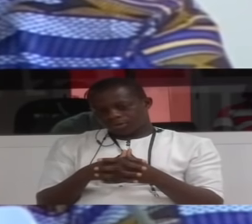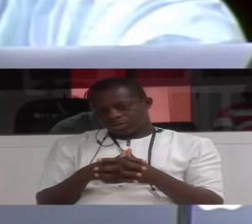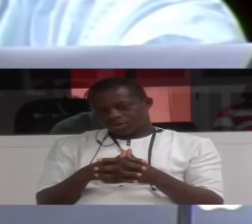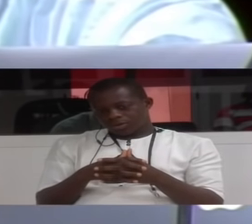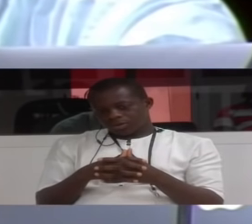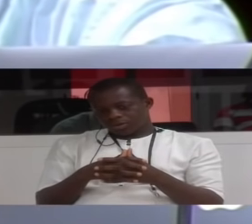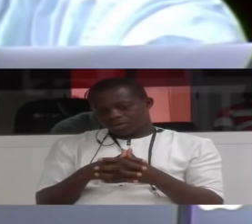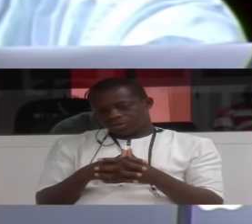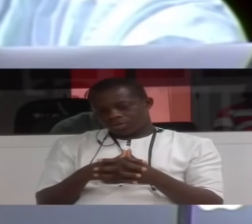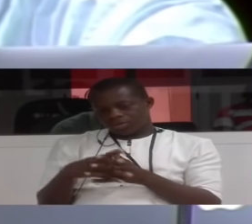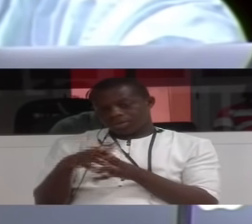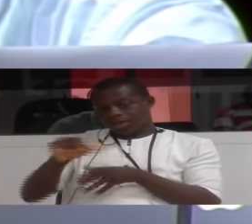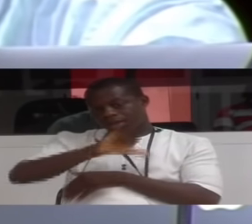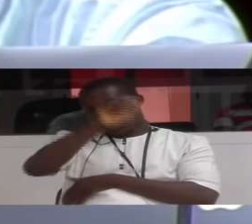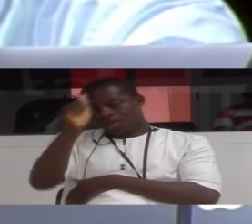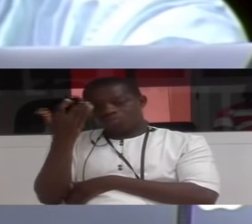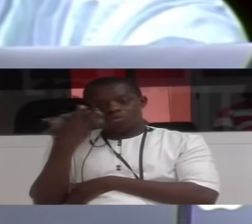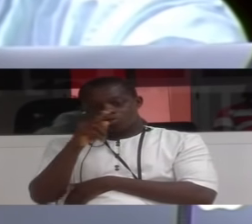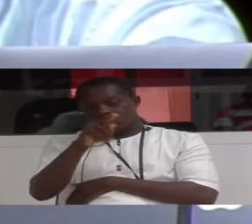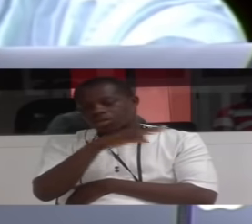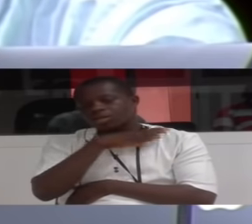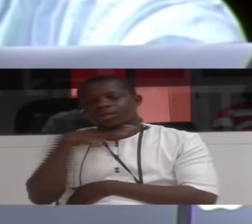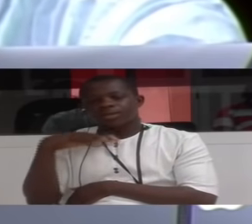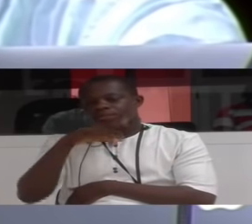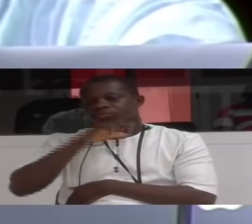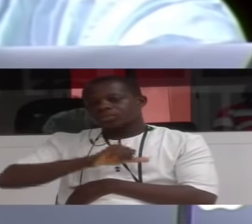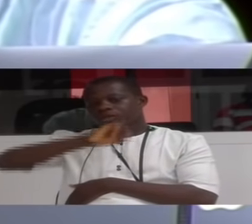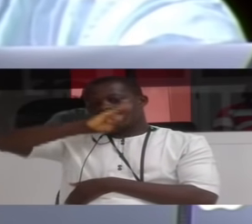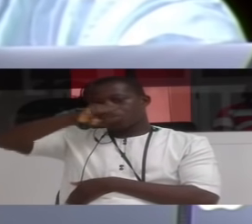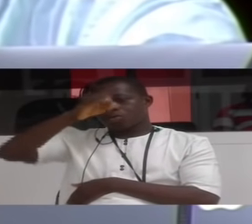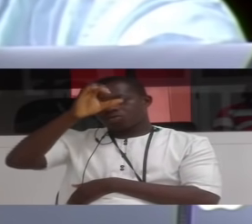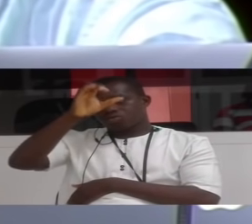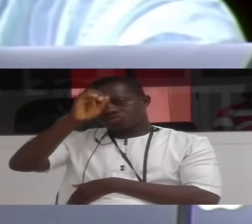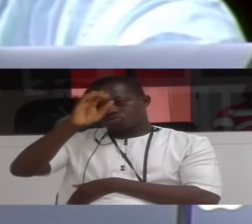And when you killed Mr. Job,